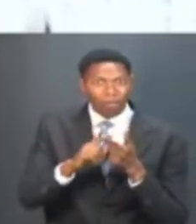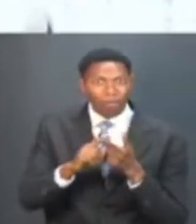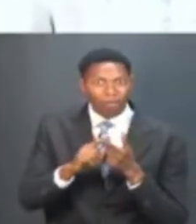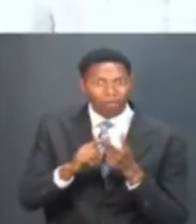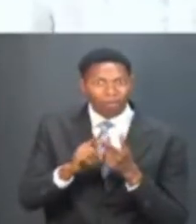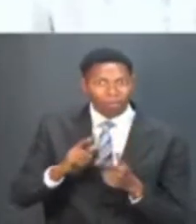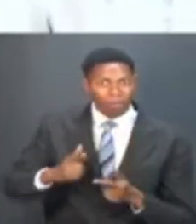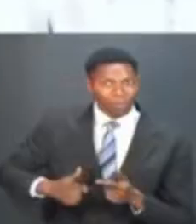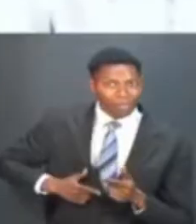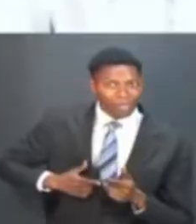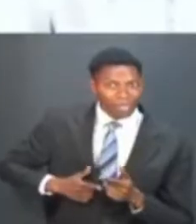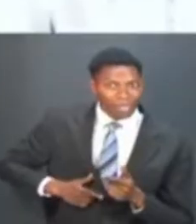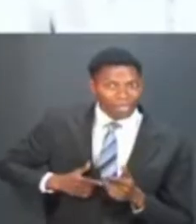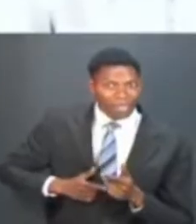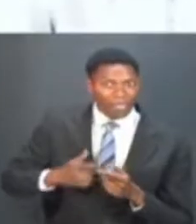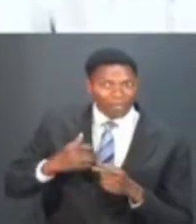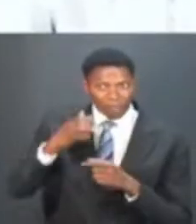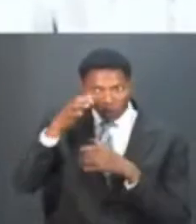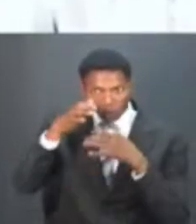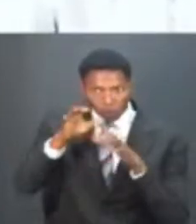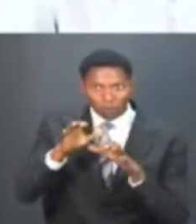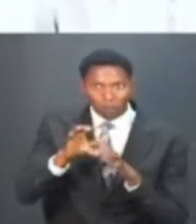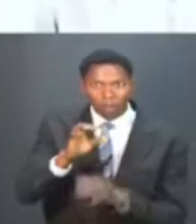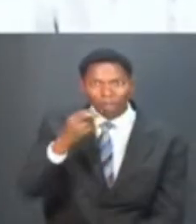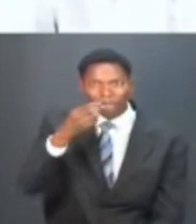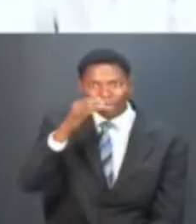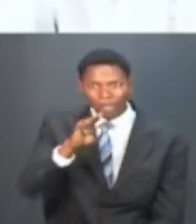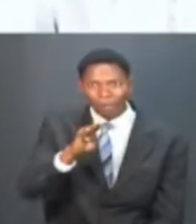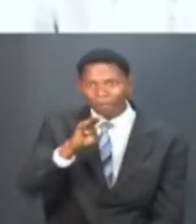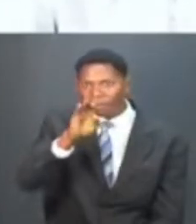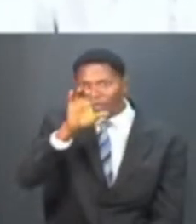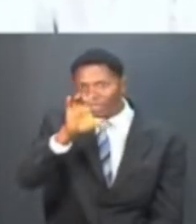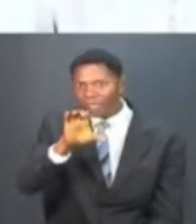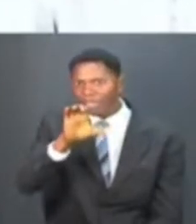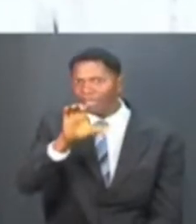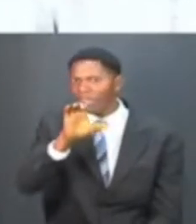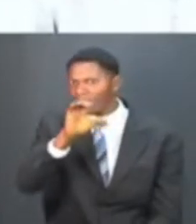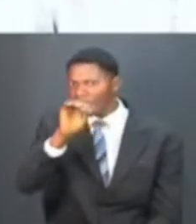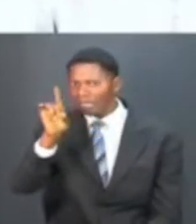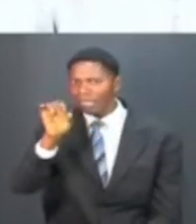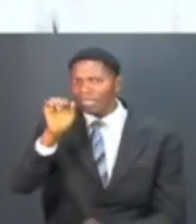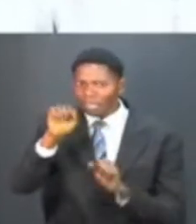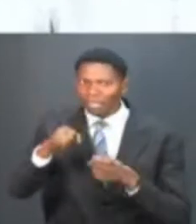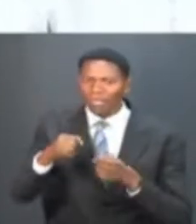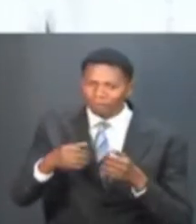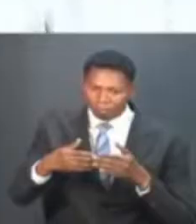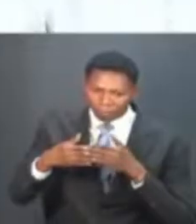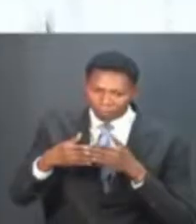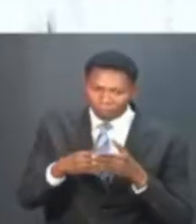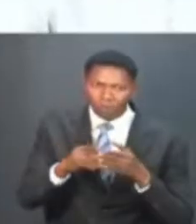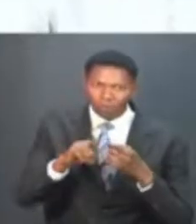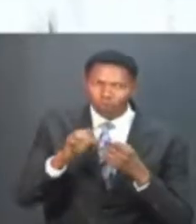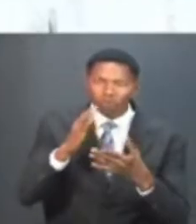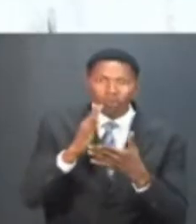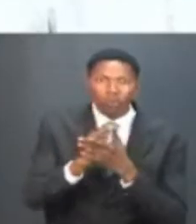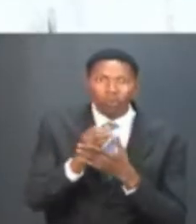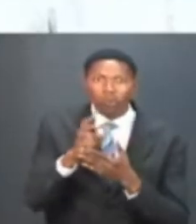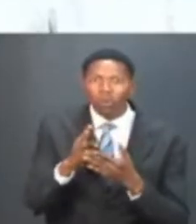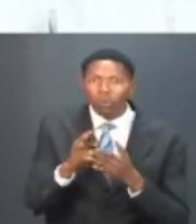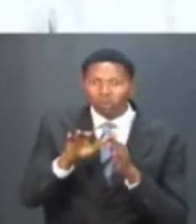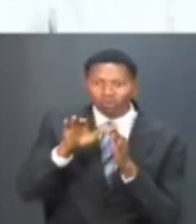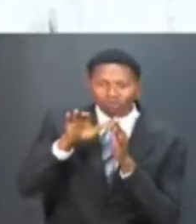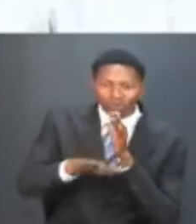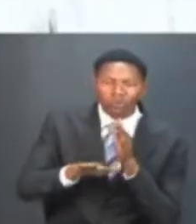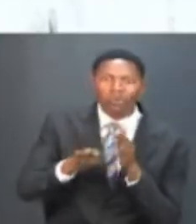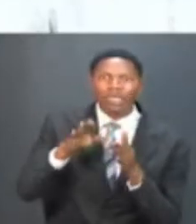by hepatitis B and C, which also lifestyle changes can lead to prevention or significant reduction in